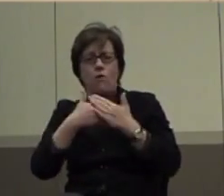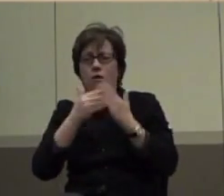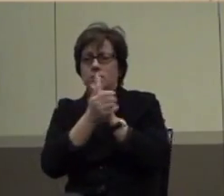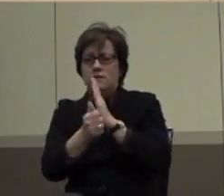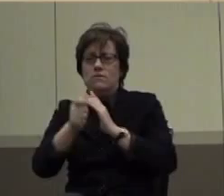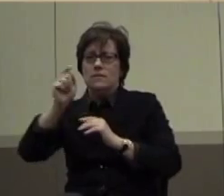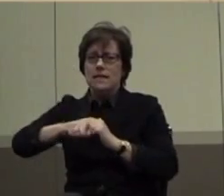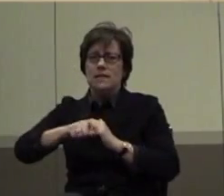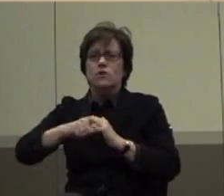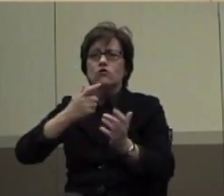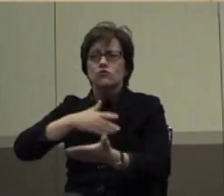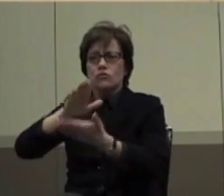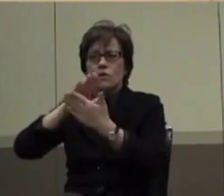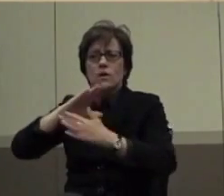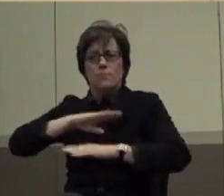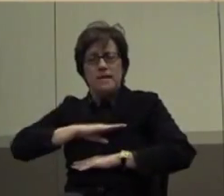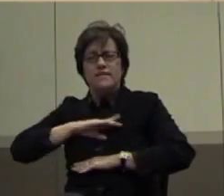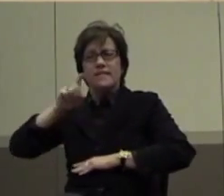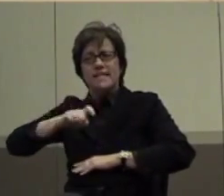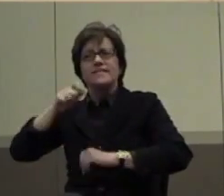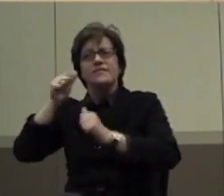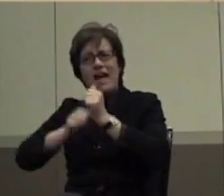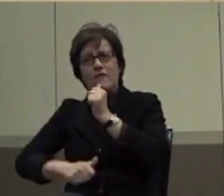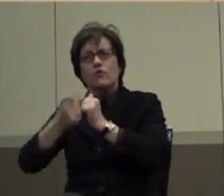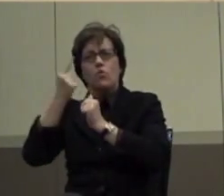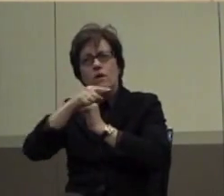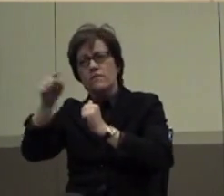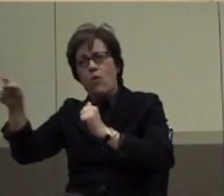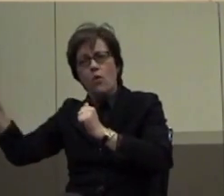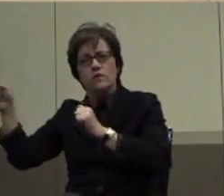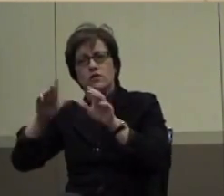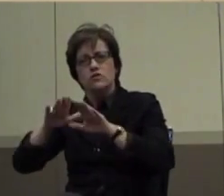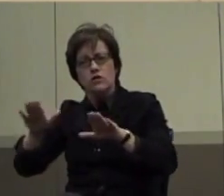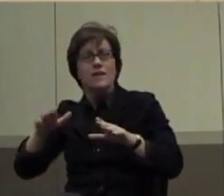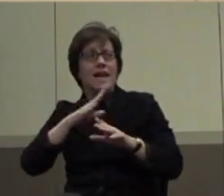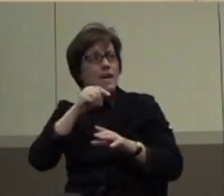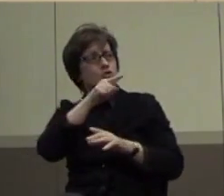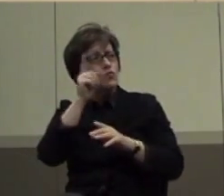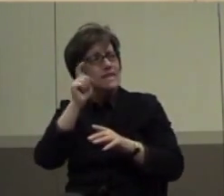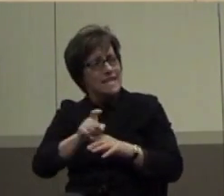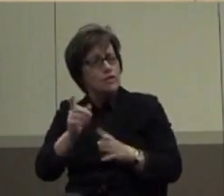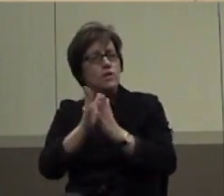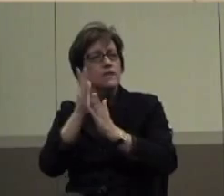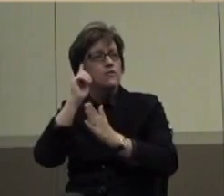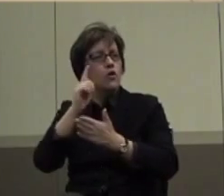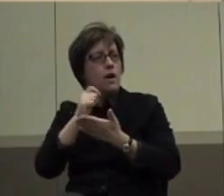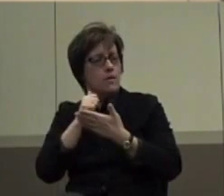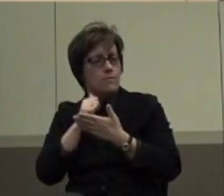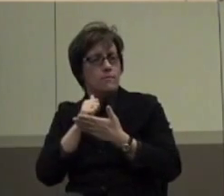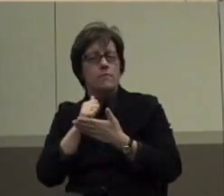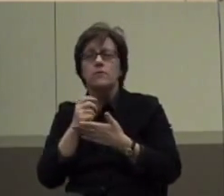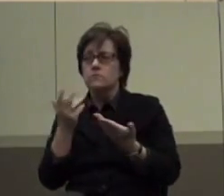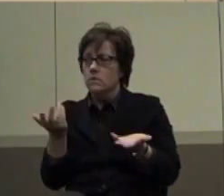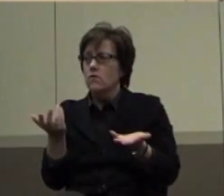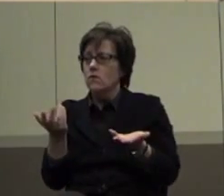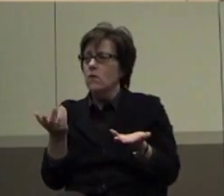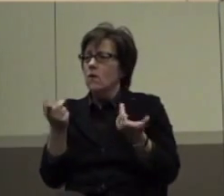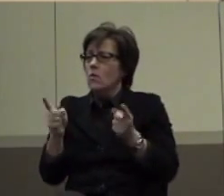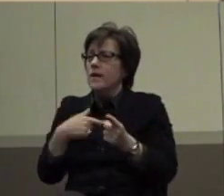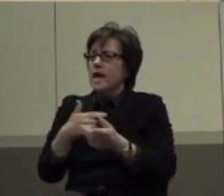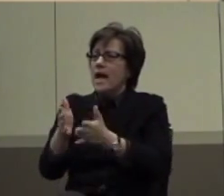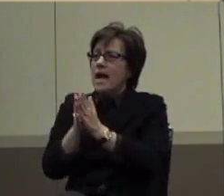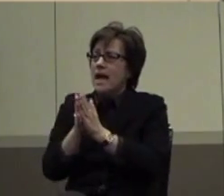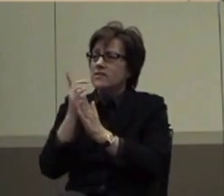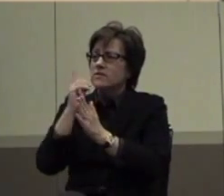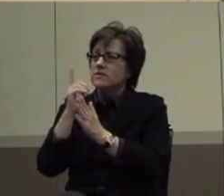to meet the needs of each and every one of these children, and you're going to have to ask for help. So when I ask for help, I'm already kind of